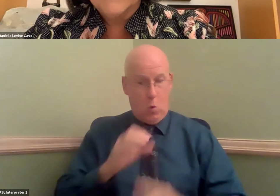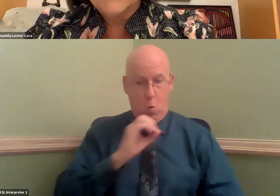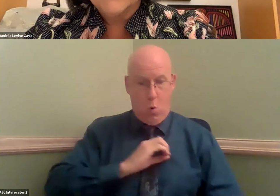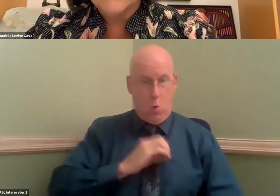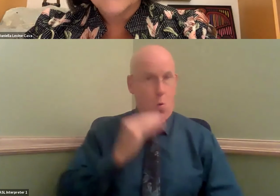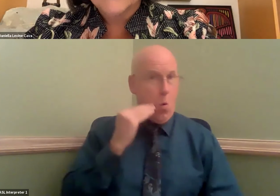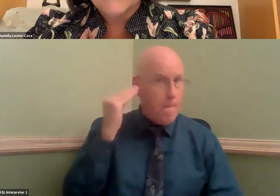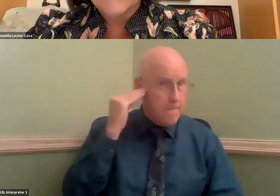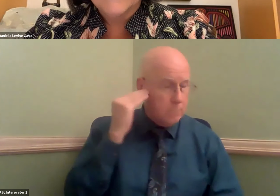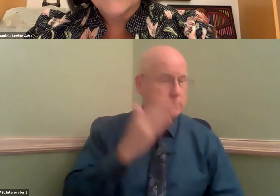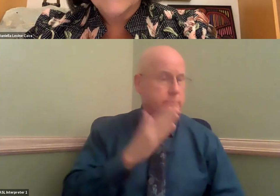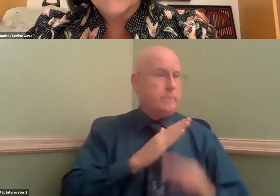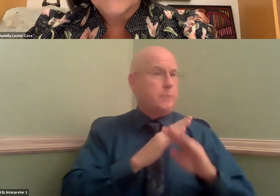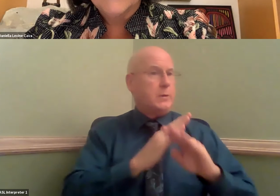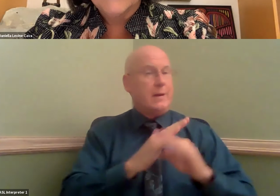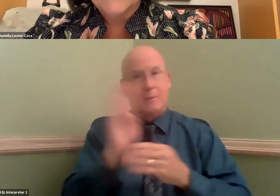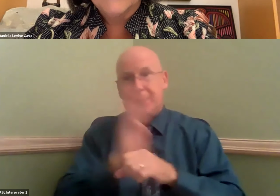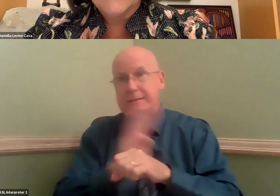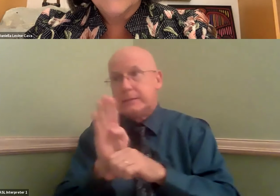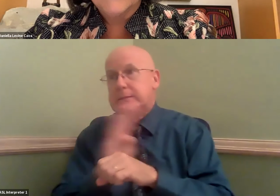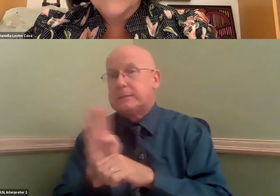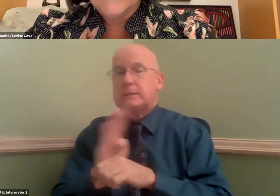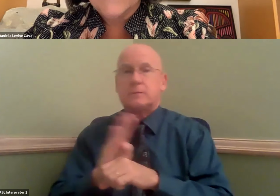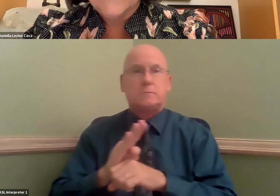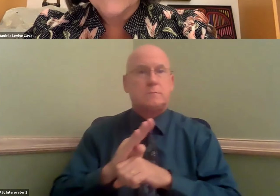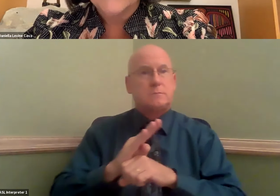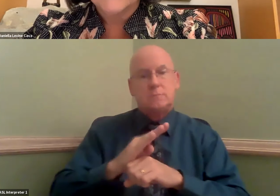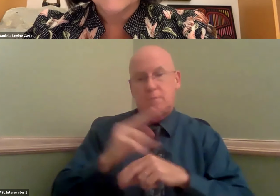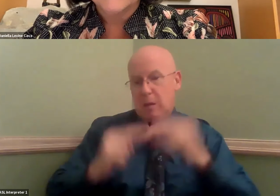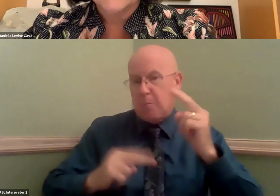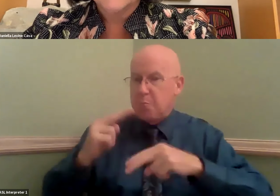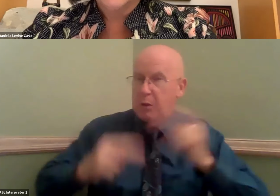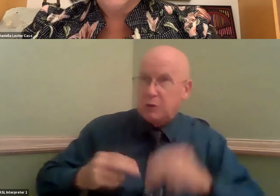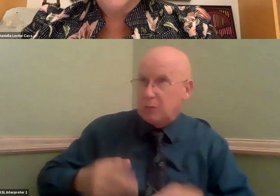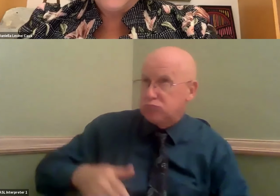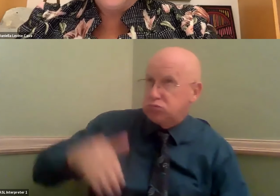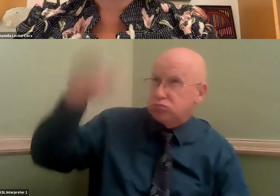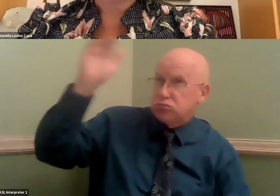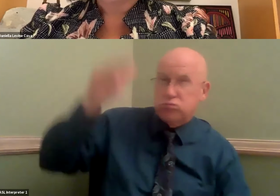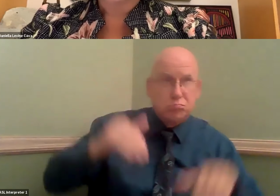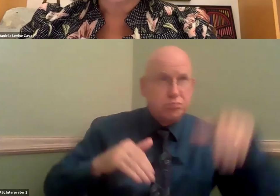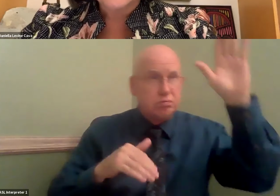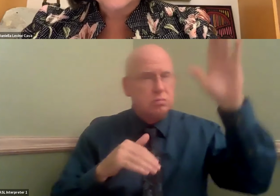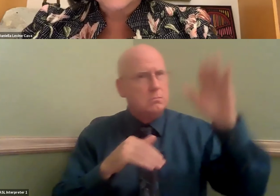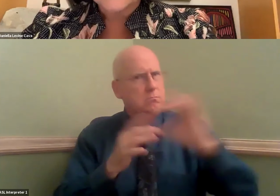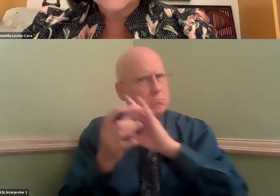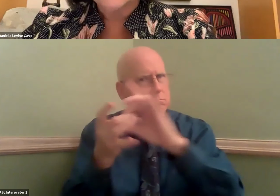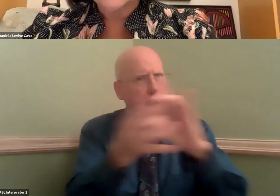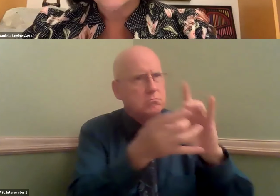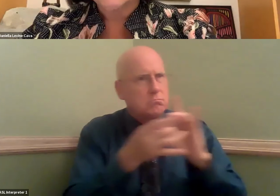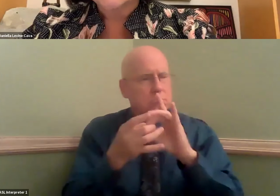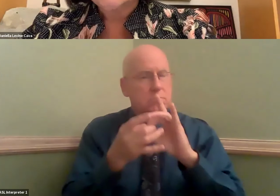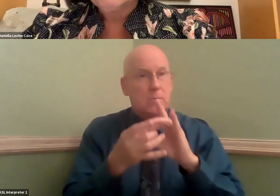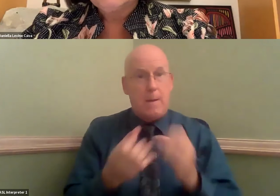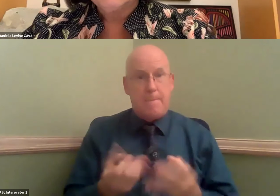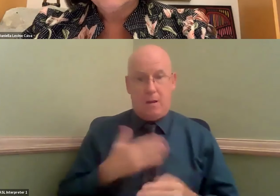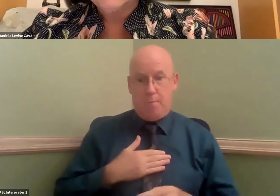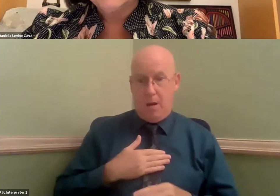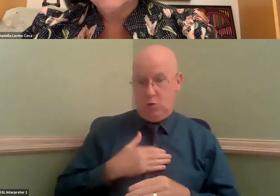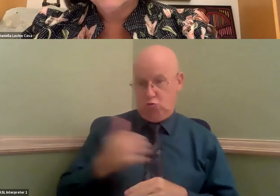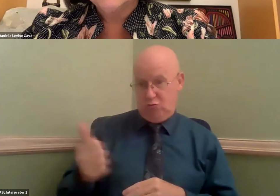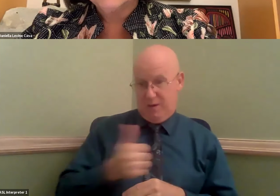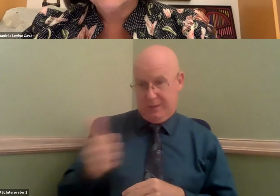It protects a lot of businesses, high rises. It has to be done in a collaboration. In fact, a lot of my transportation plan speaks